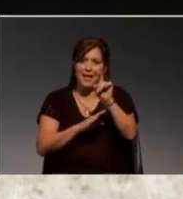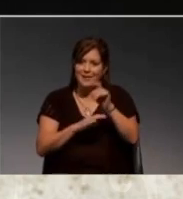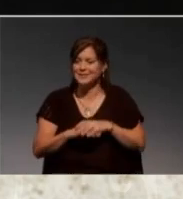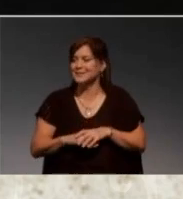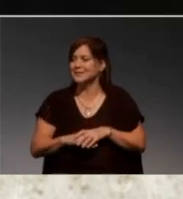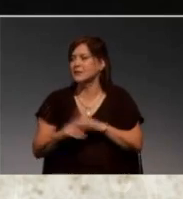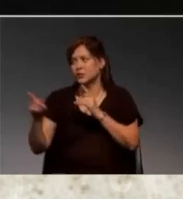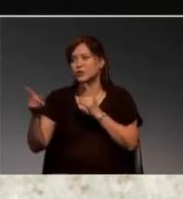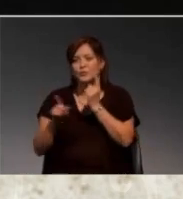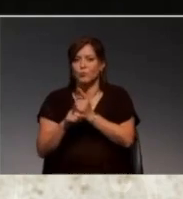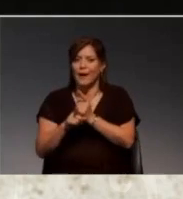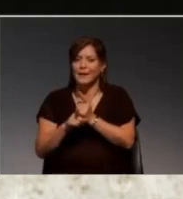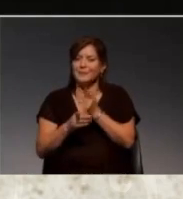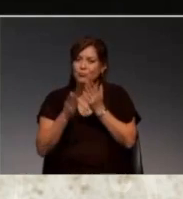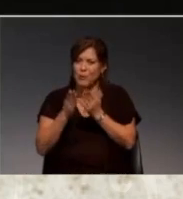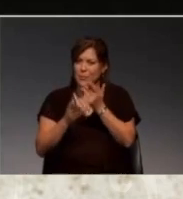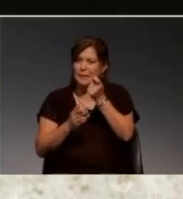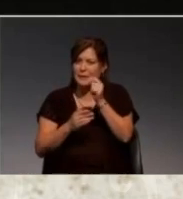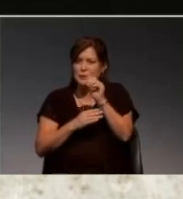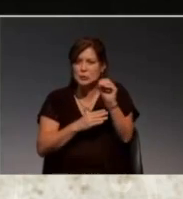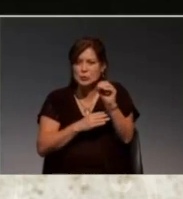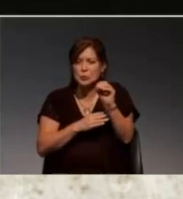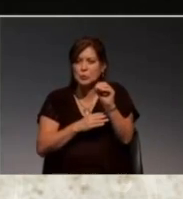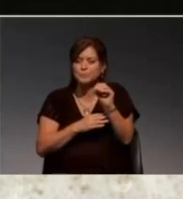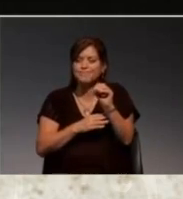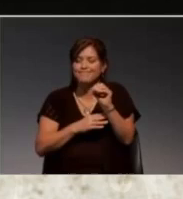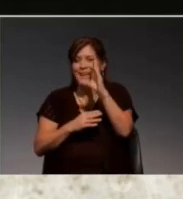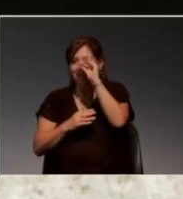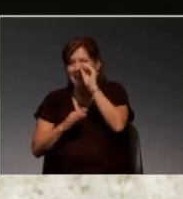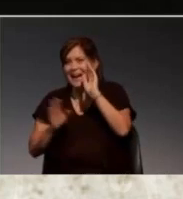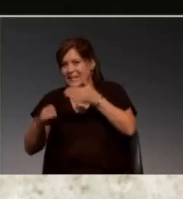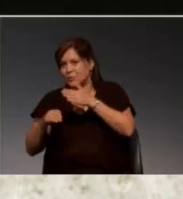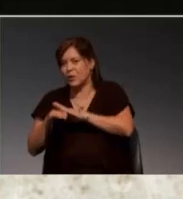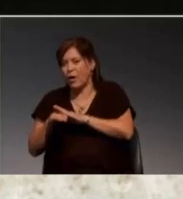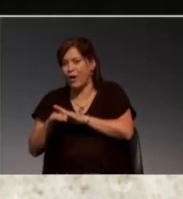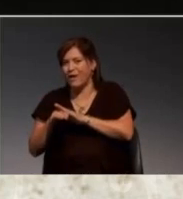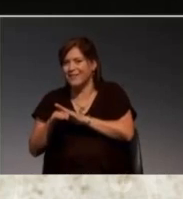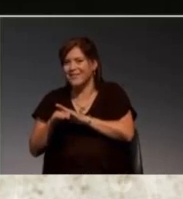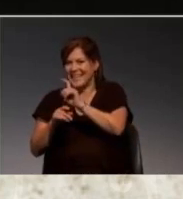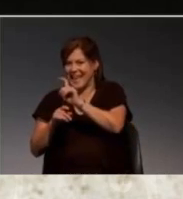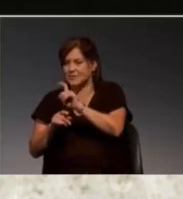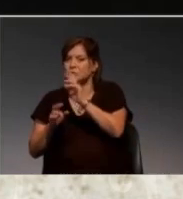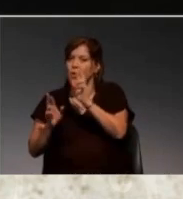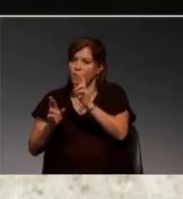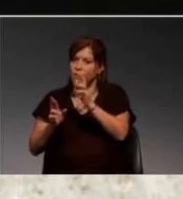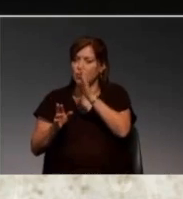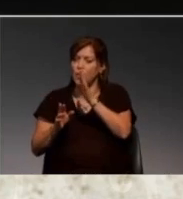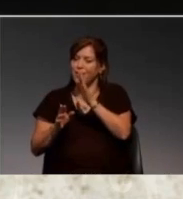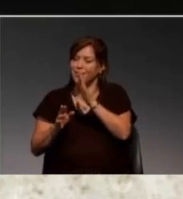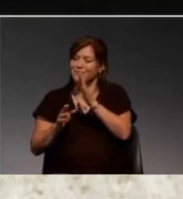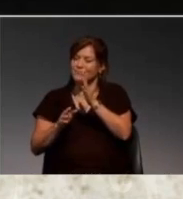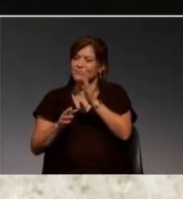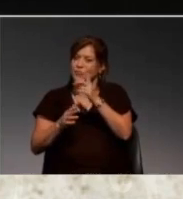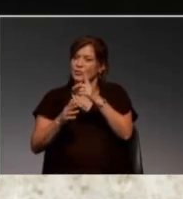Tesla quietly dropped earlier this year without any fanfare, less than a year after registering it. According to Musk, the whole idea of